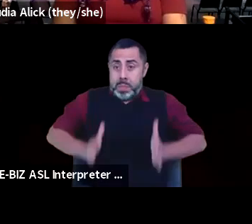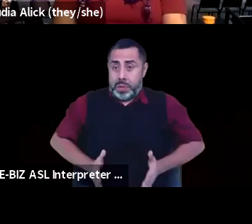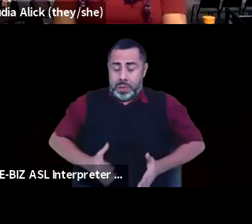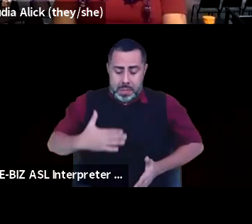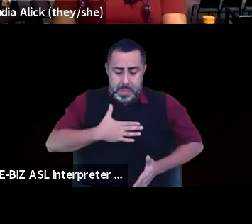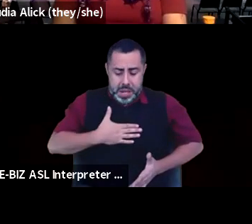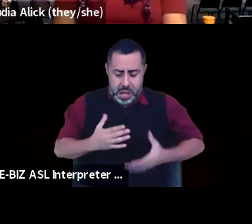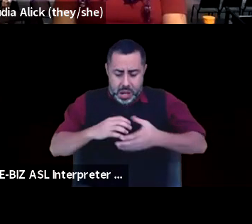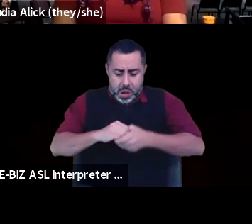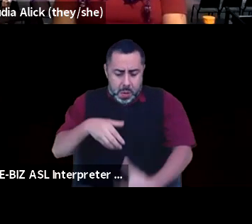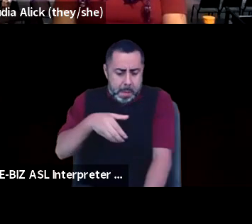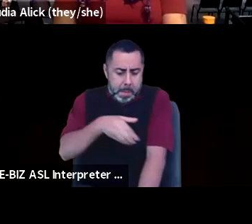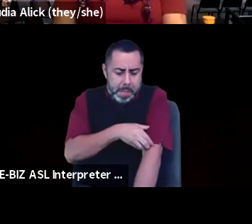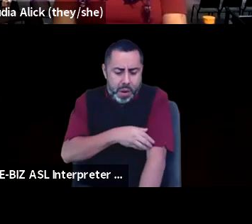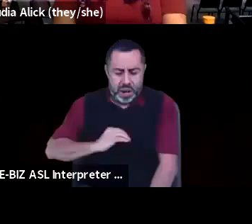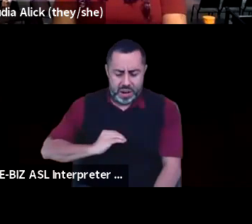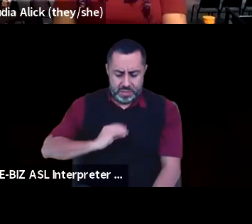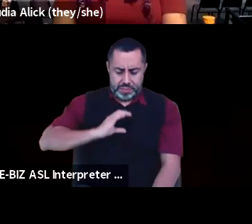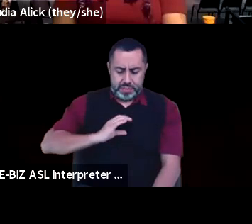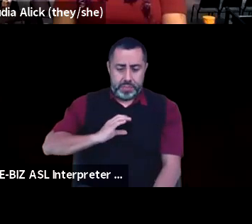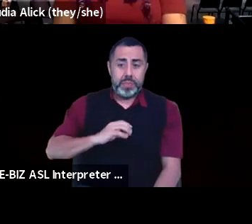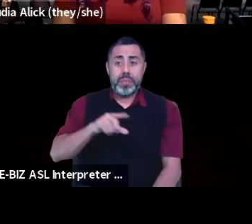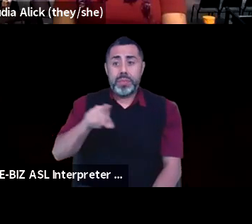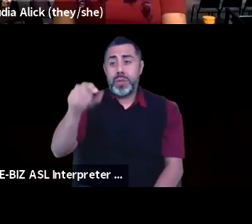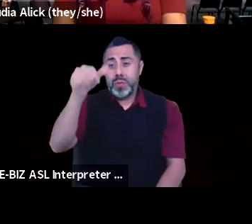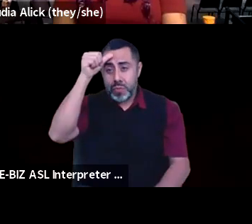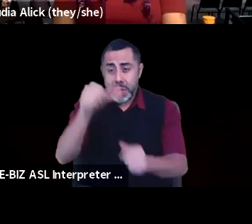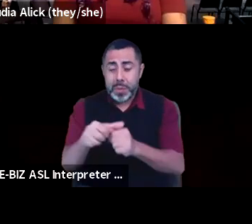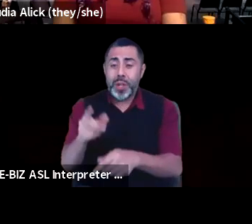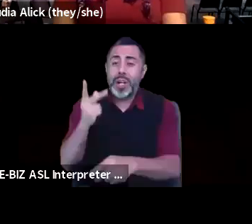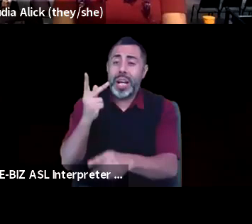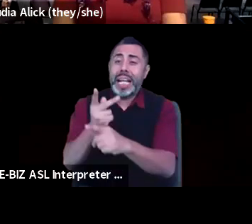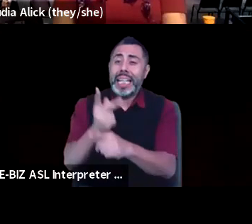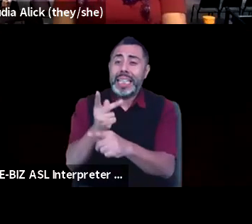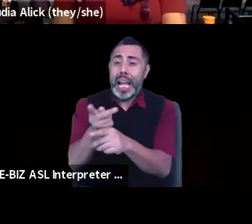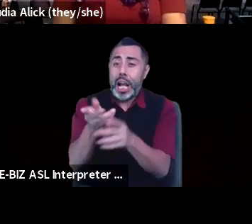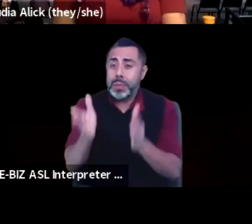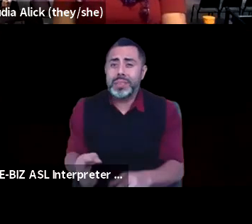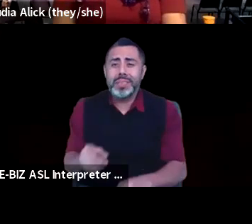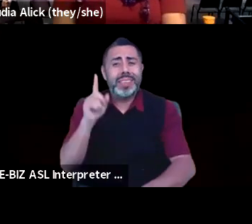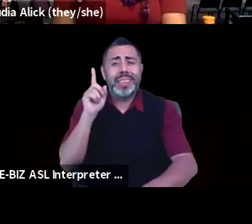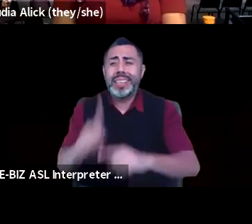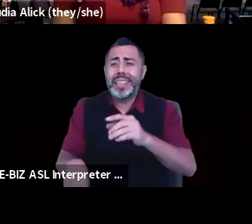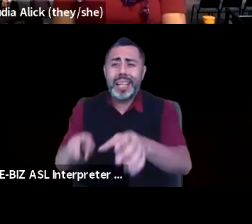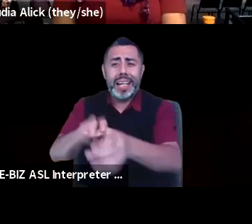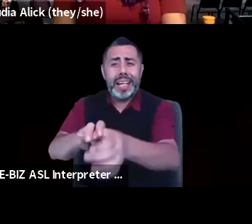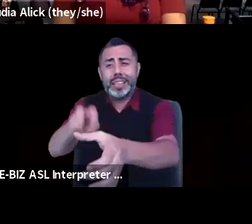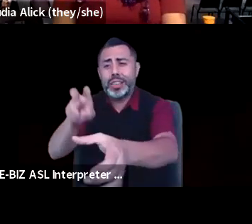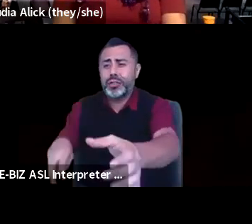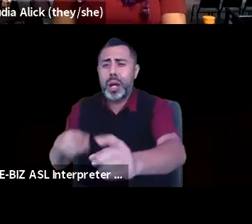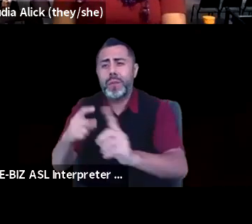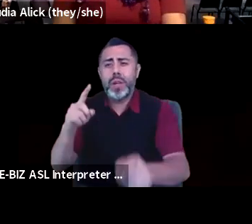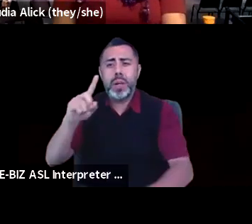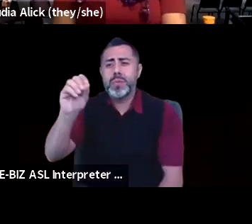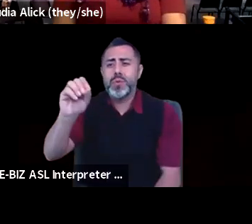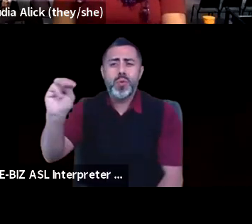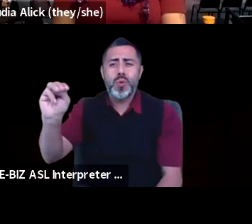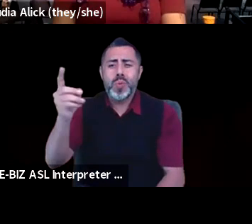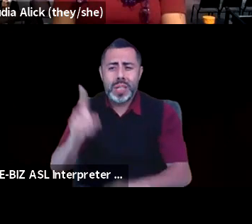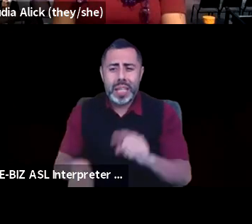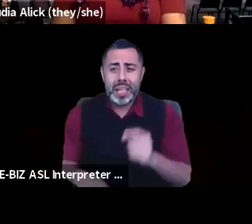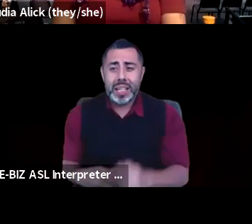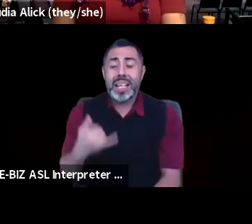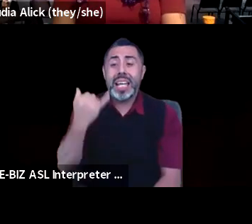to remember that caregivers can't zoom out. So when they are not on calls, they're being touched and needed.